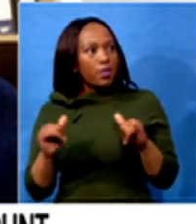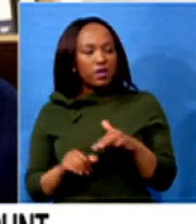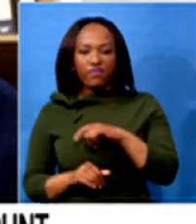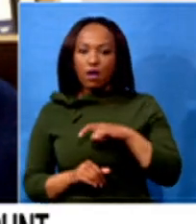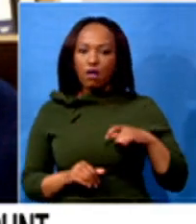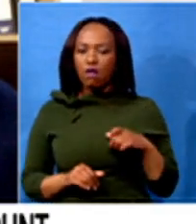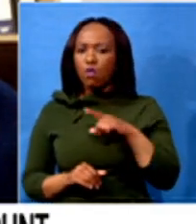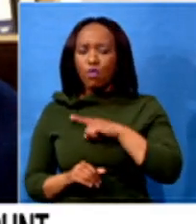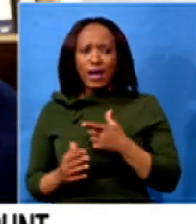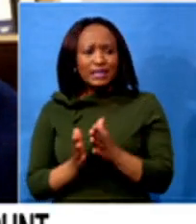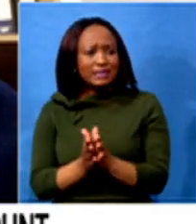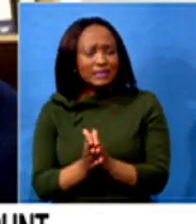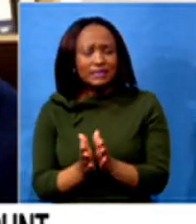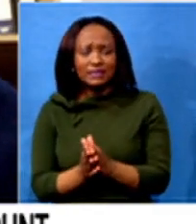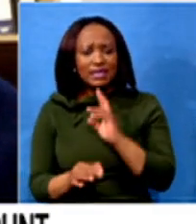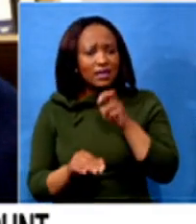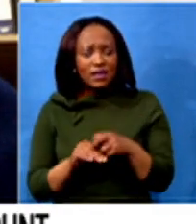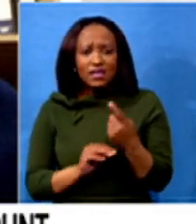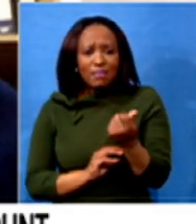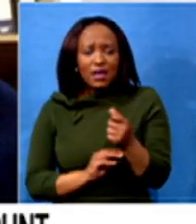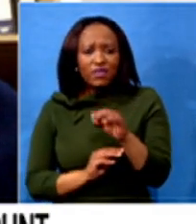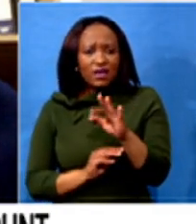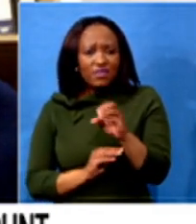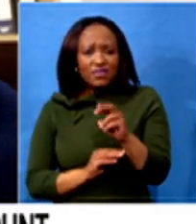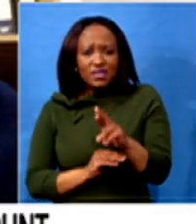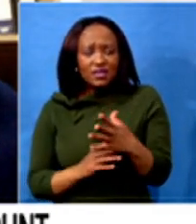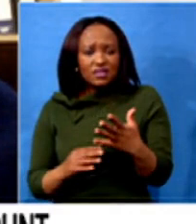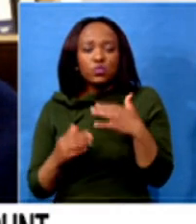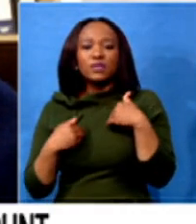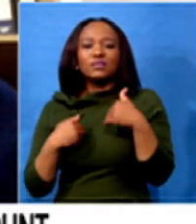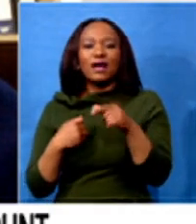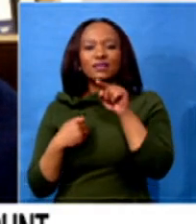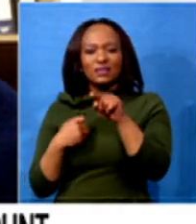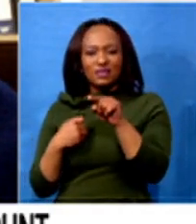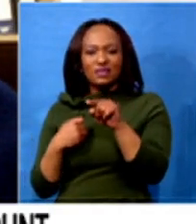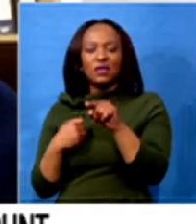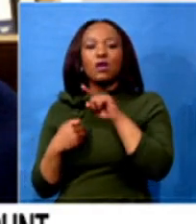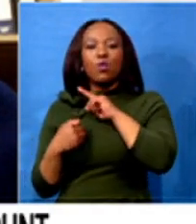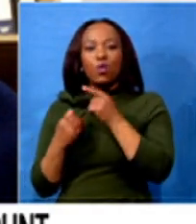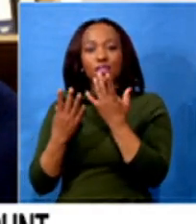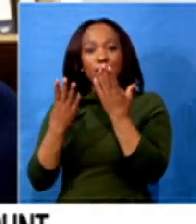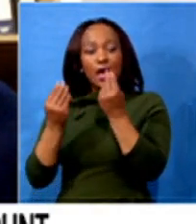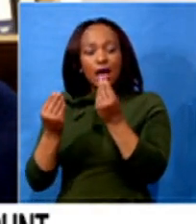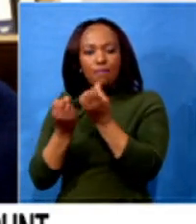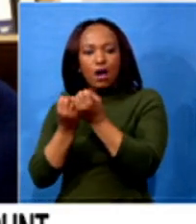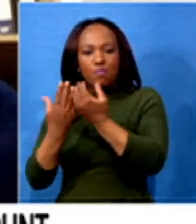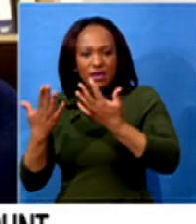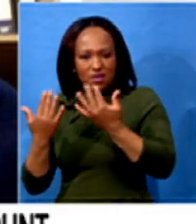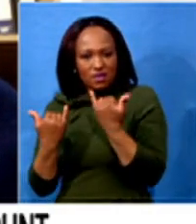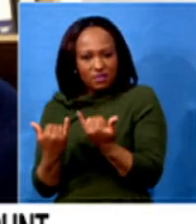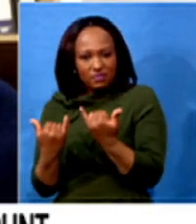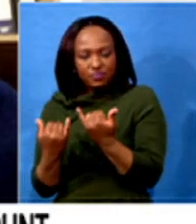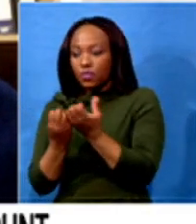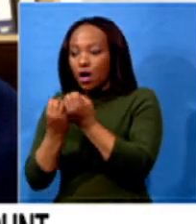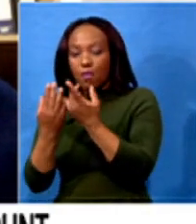they are desperate for this 350 Rand grant. So let's start by just taking a look at the statistics once again, the numbers. How